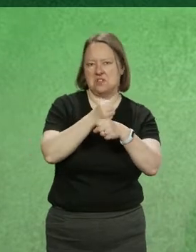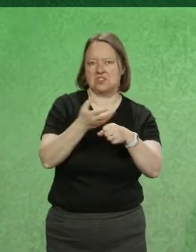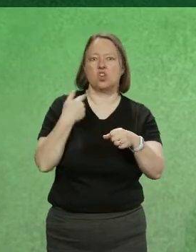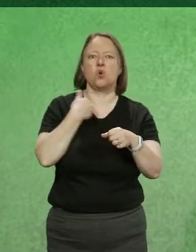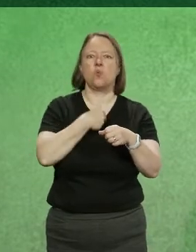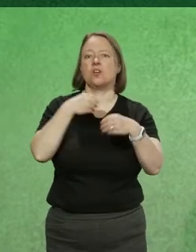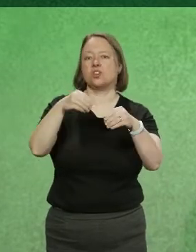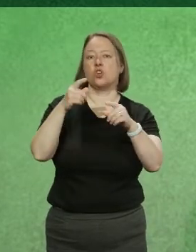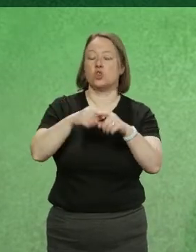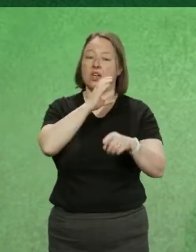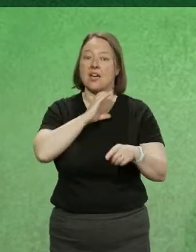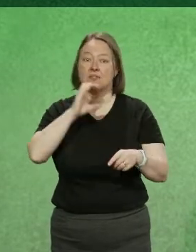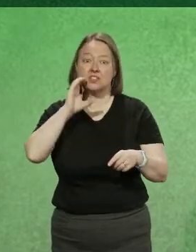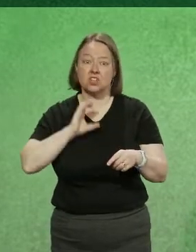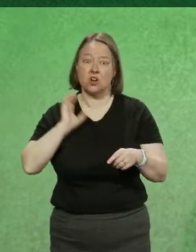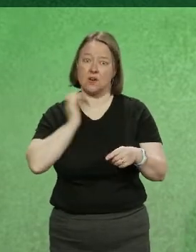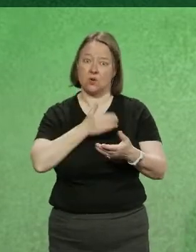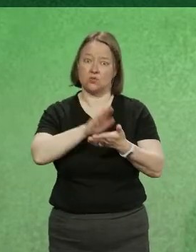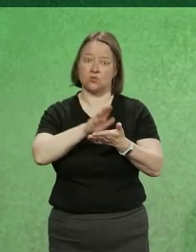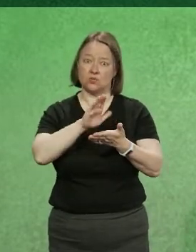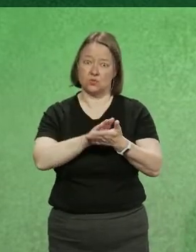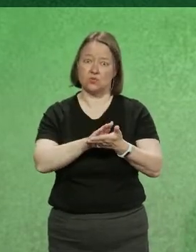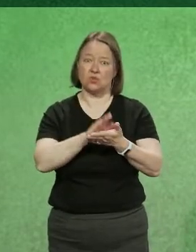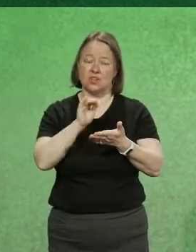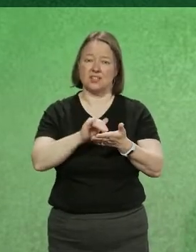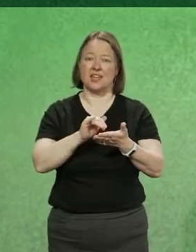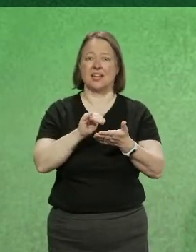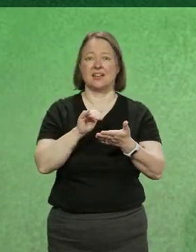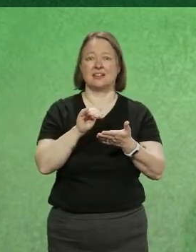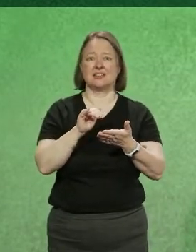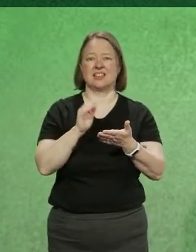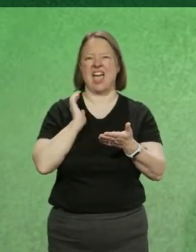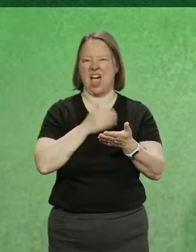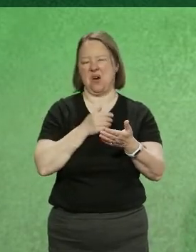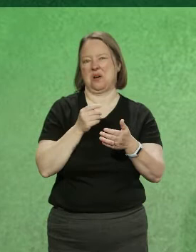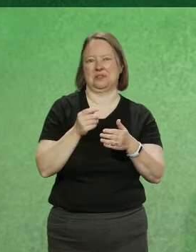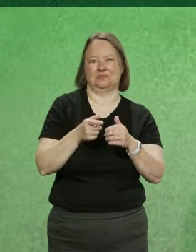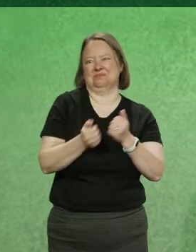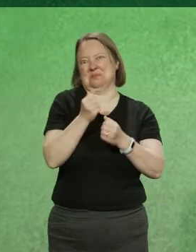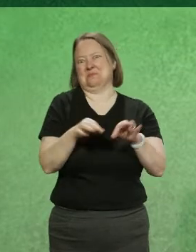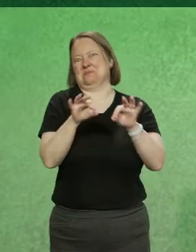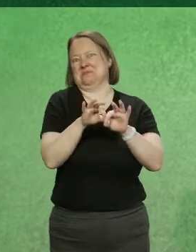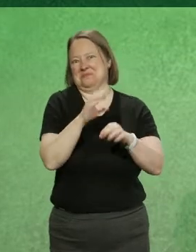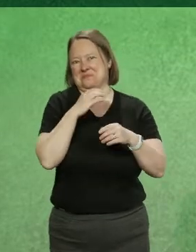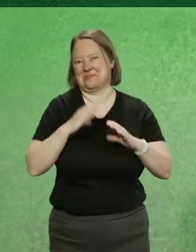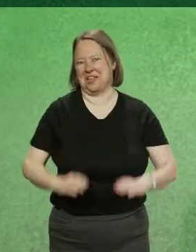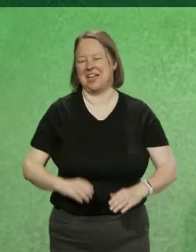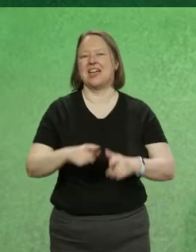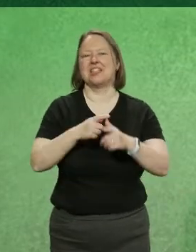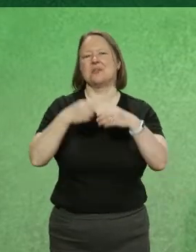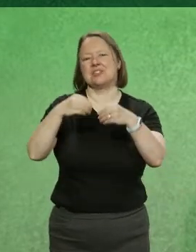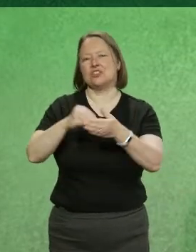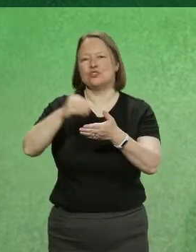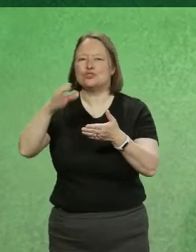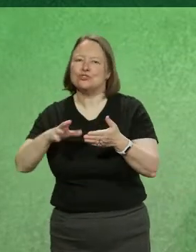to the cafeteria of the school. That's our principal client. And also we sell to students and professors. So it's a company